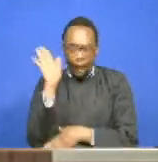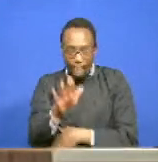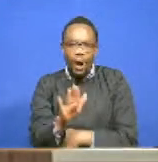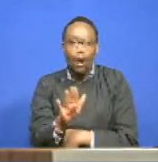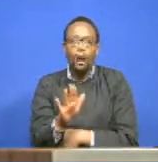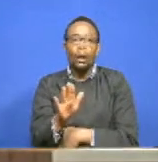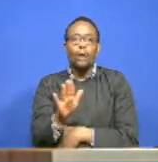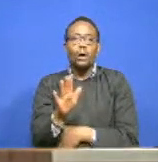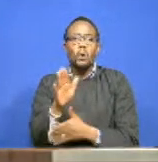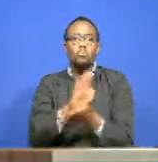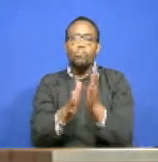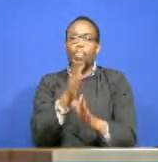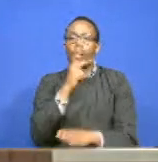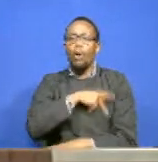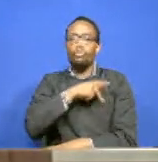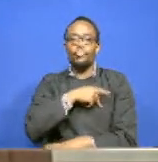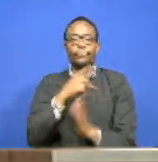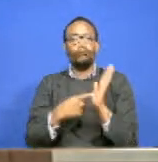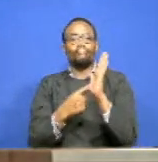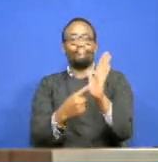and here it is.